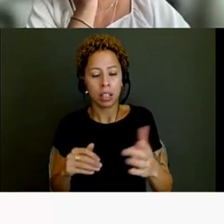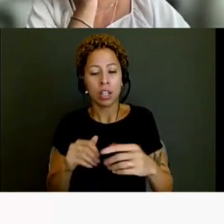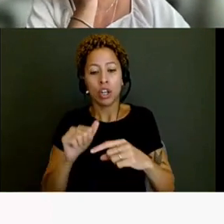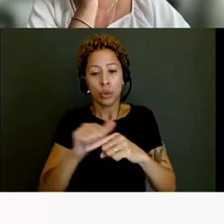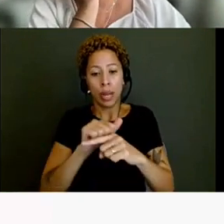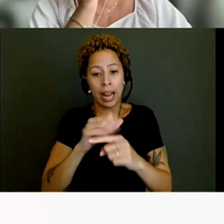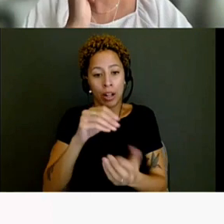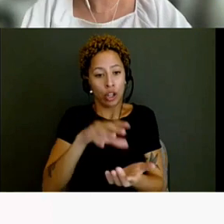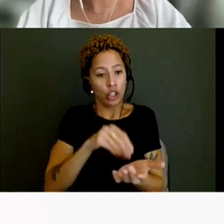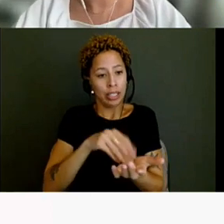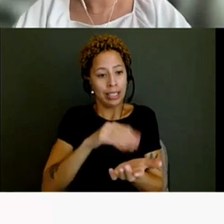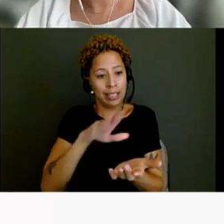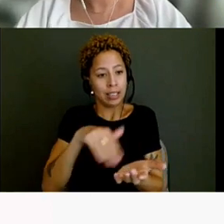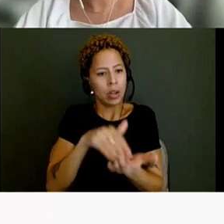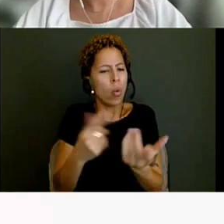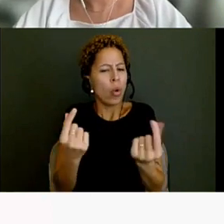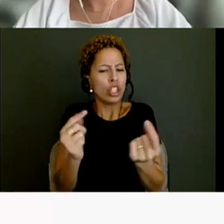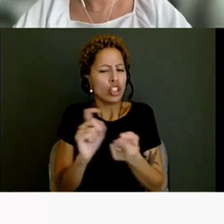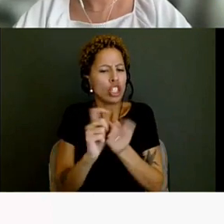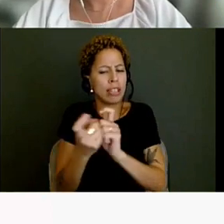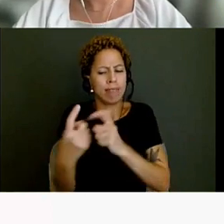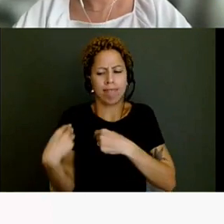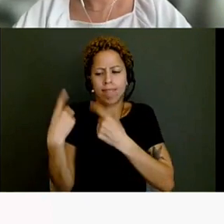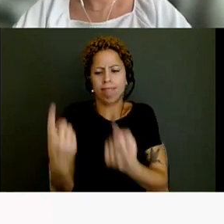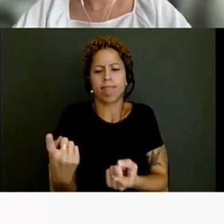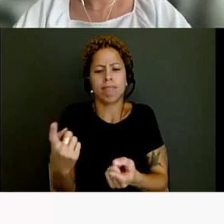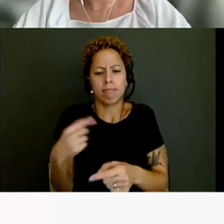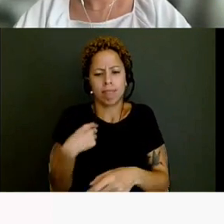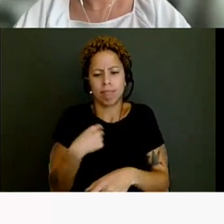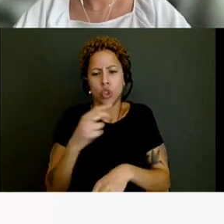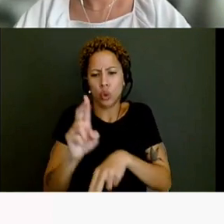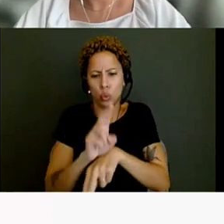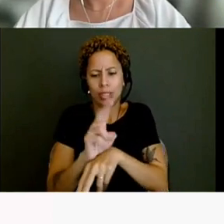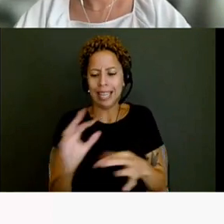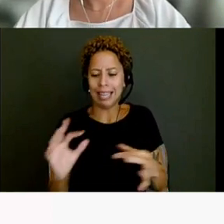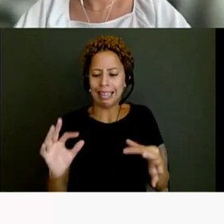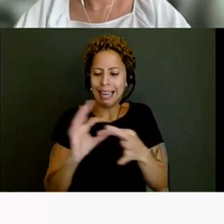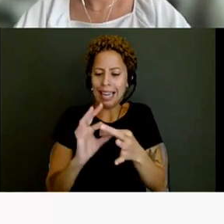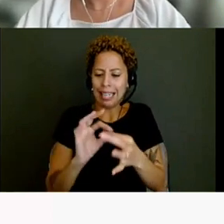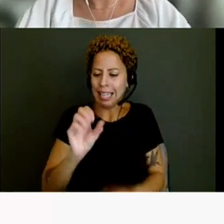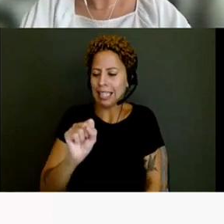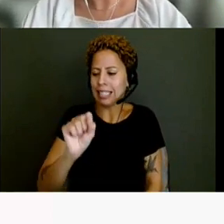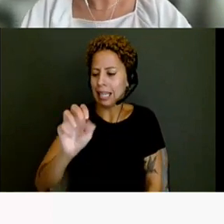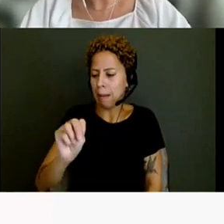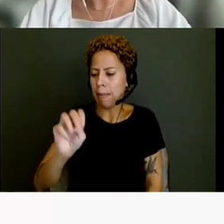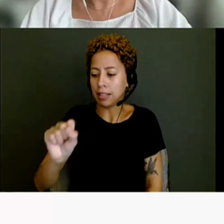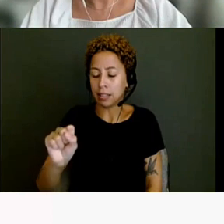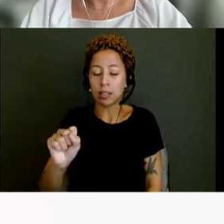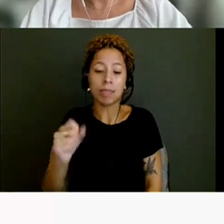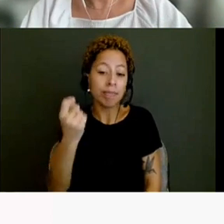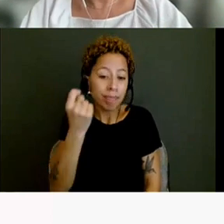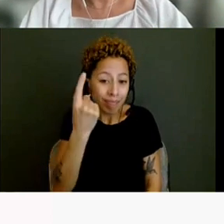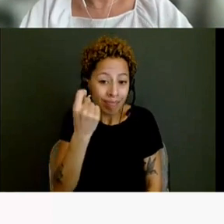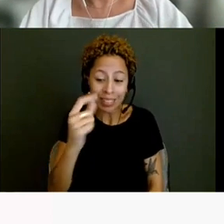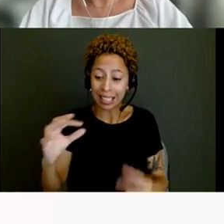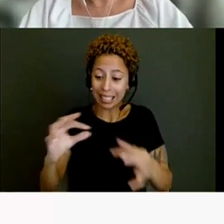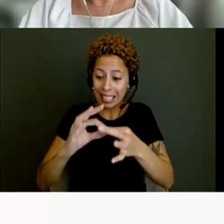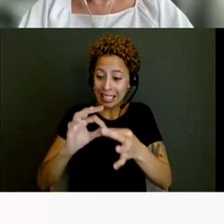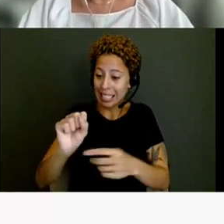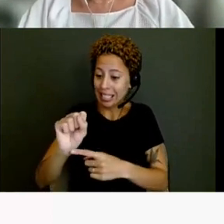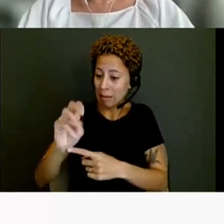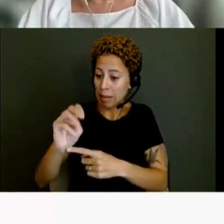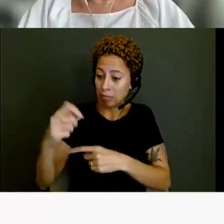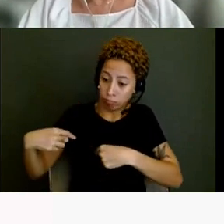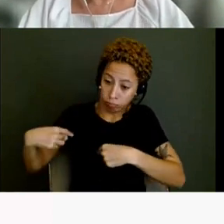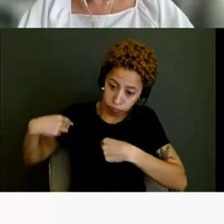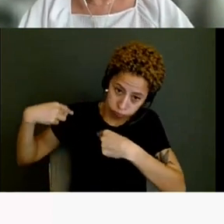result of using Connected Science? Well, again, we haven't been using it for very long. But so far, what has improved for the TLC